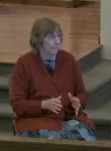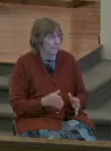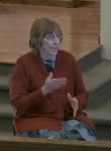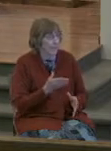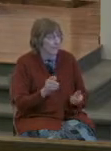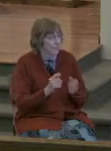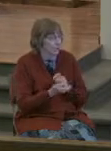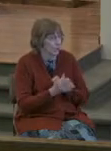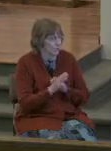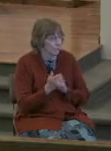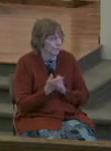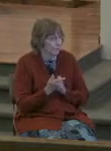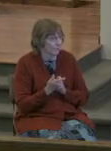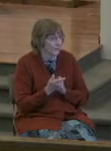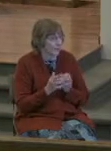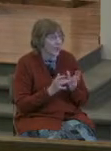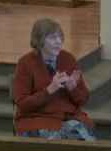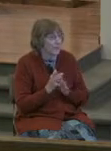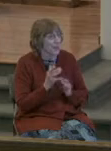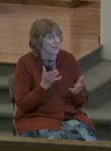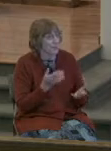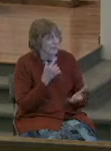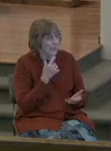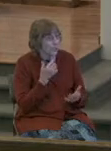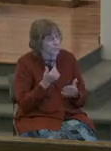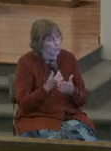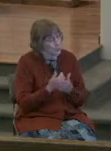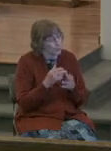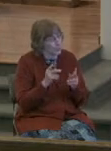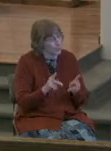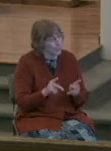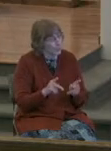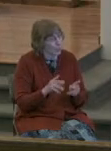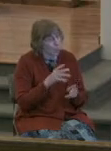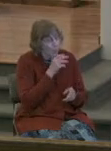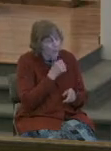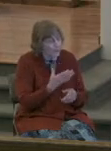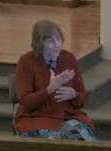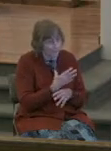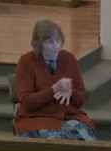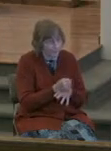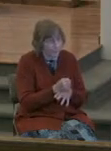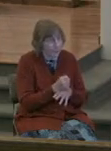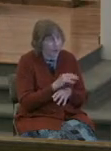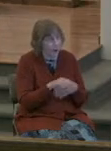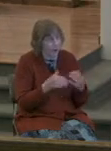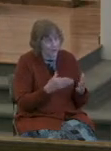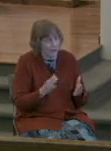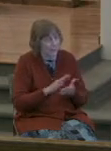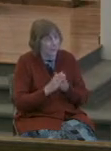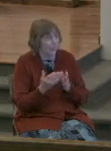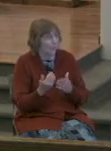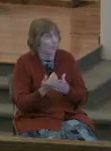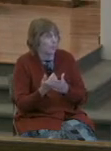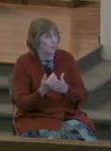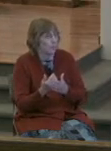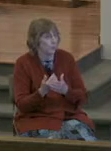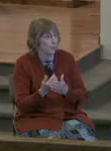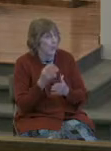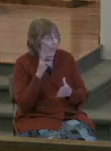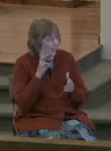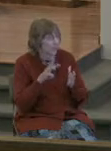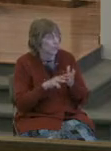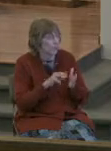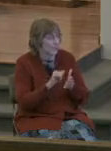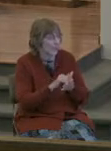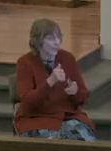something changed. The Bible says we're new creatures. Old things are passed away. Behold, all things are become new. And you witnessed